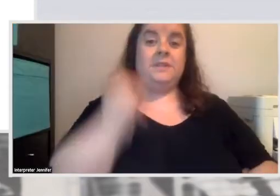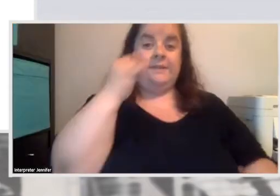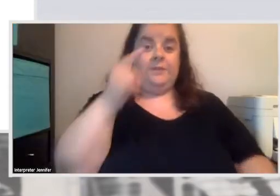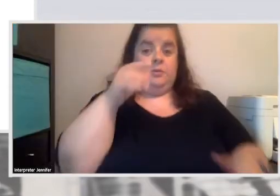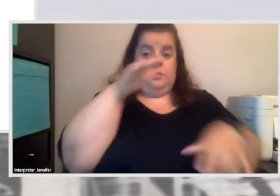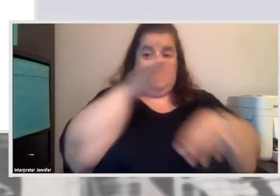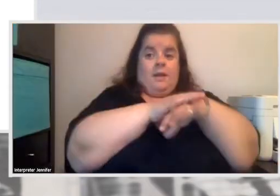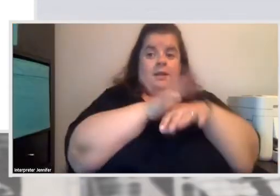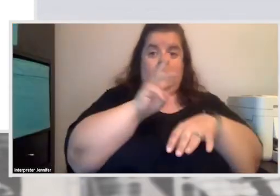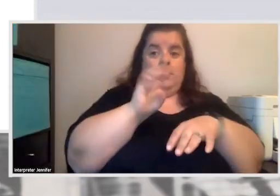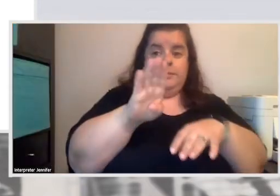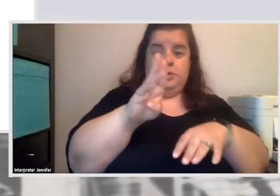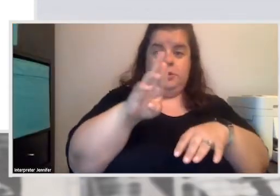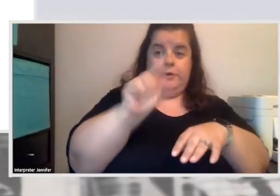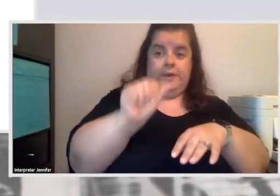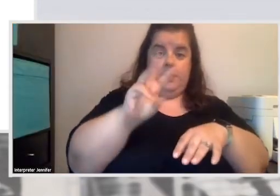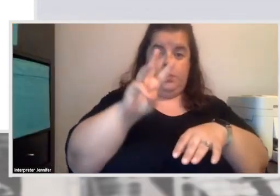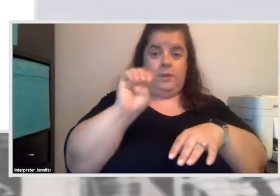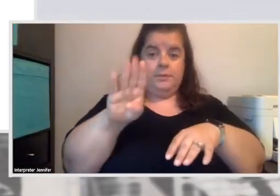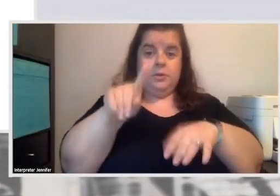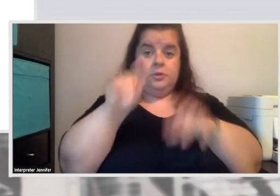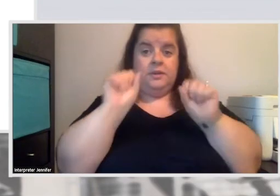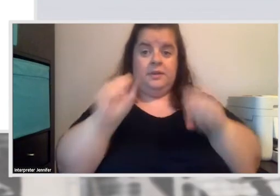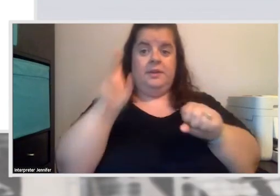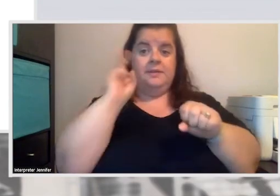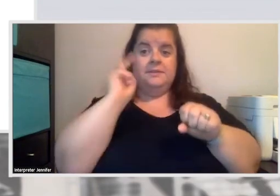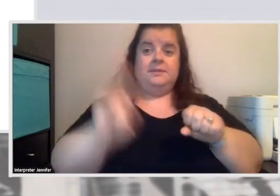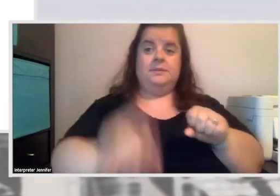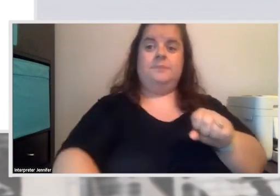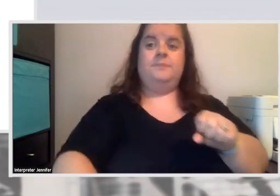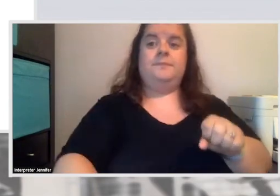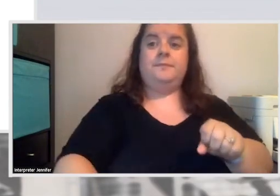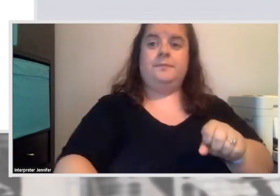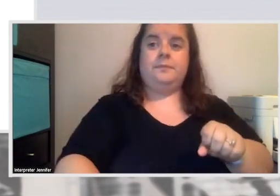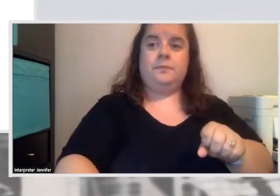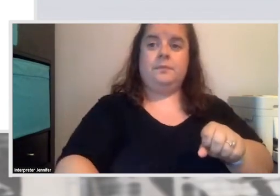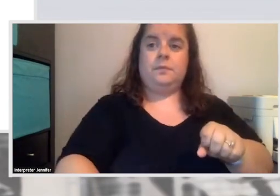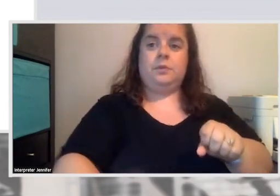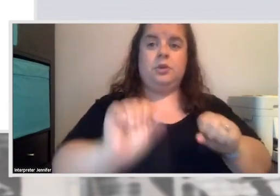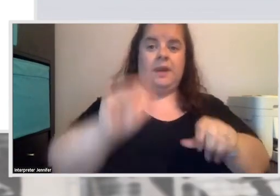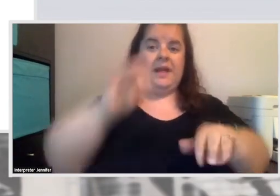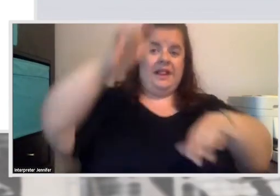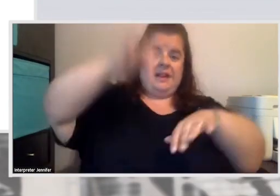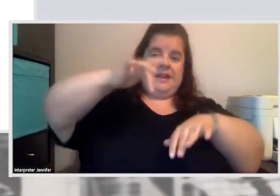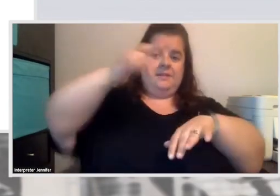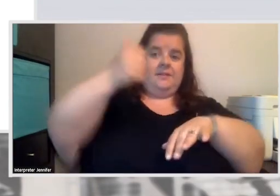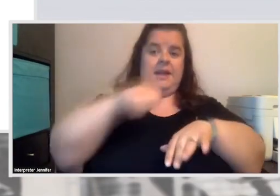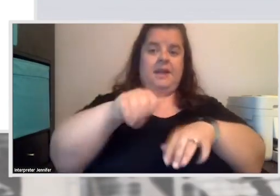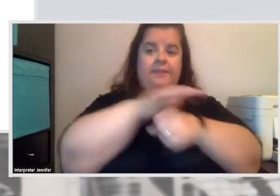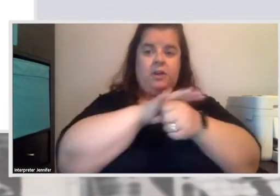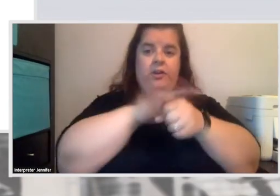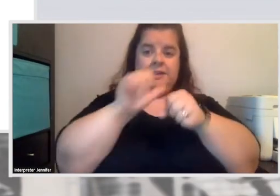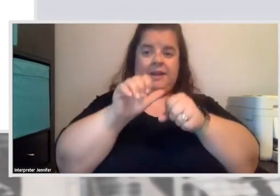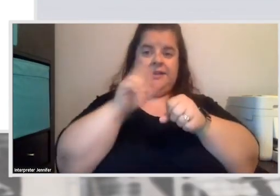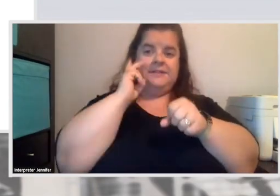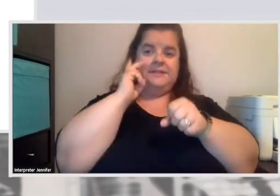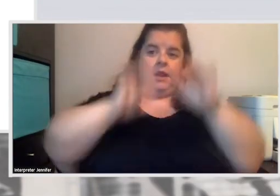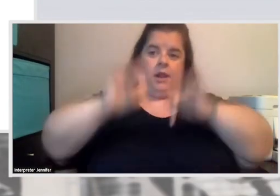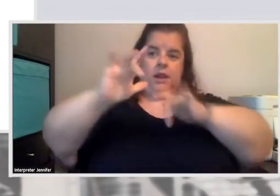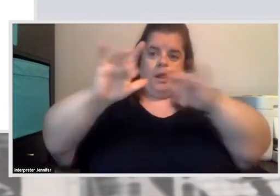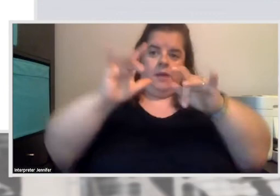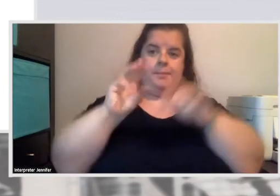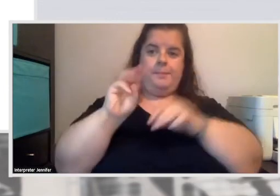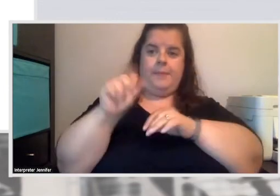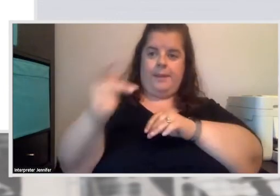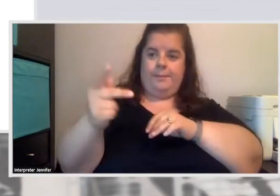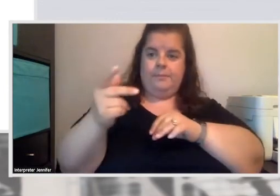on our URA website, you can actually click on any of the corridors and see an interactive map to see all the various investments.